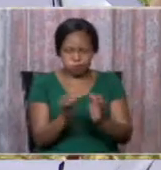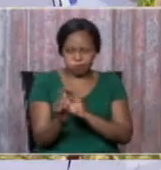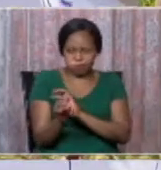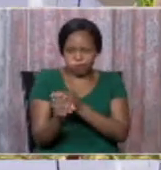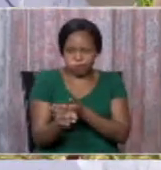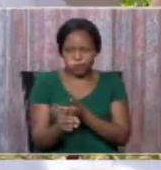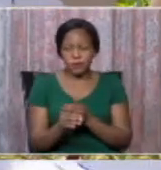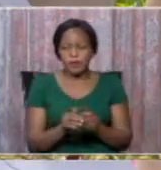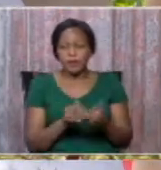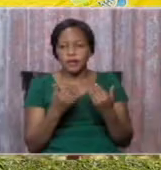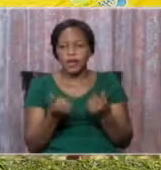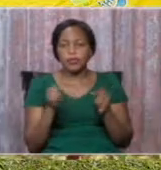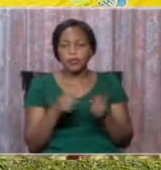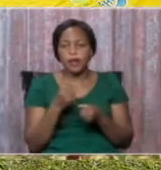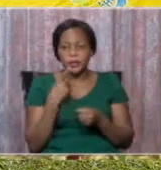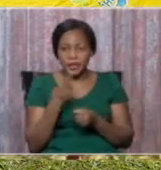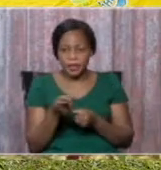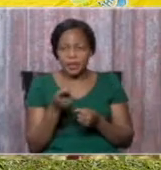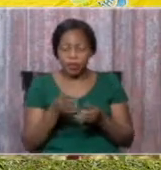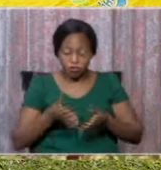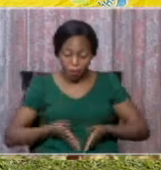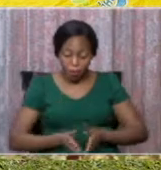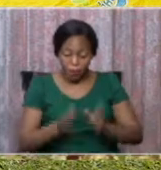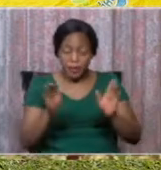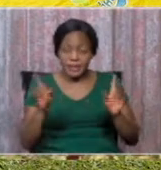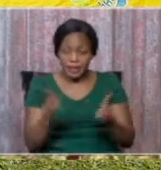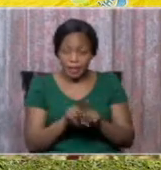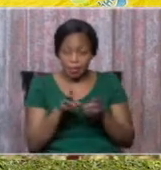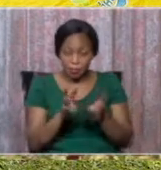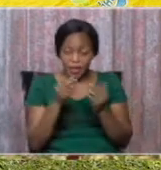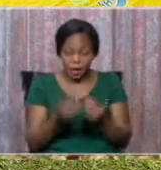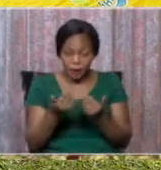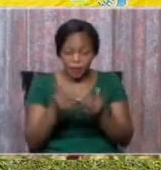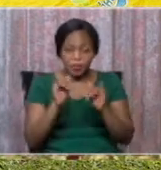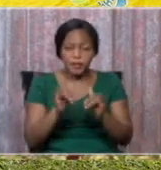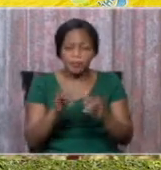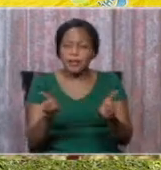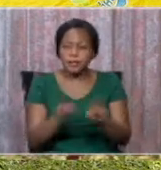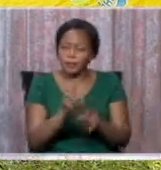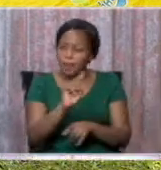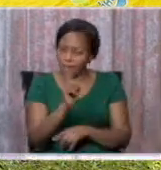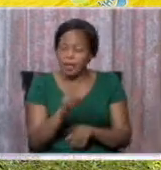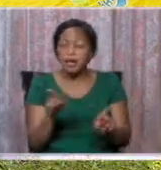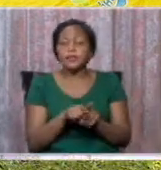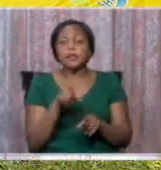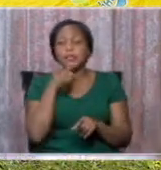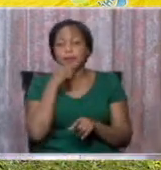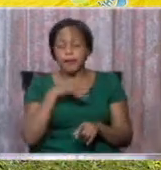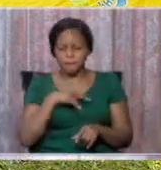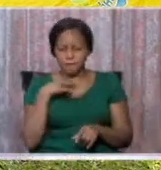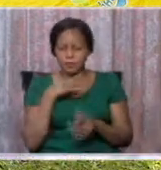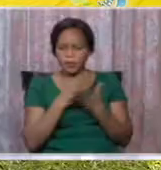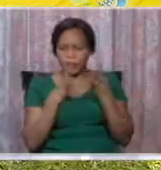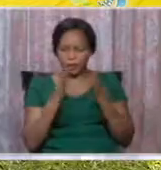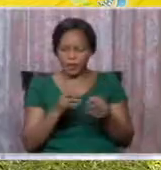muscles, you feel them, that they have enlarged. Then our legs also, our legs and feet also change in a way that, let me say, they enlarge,